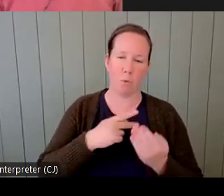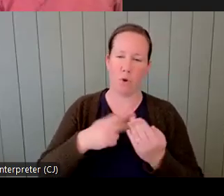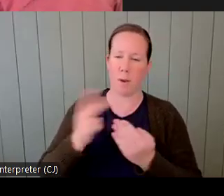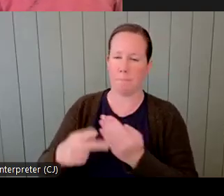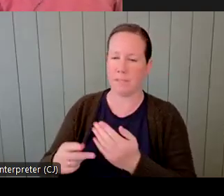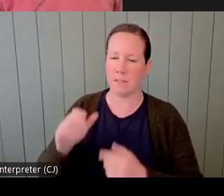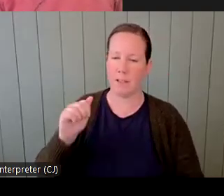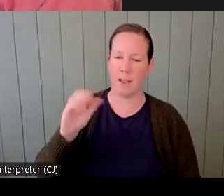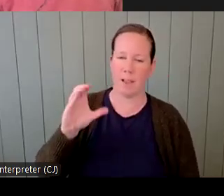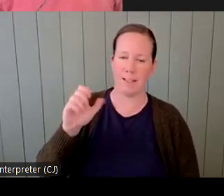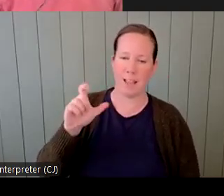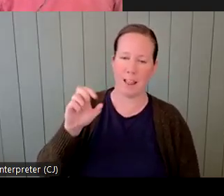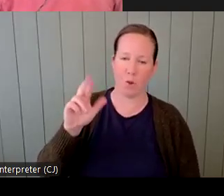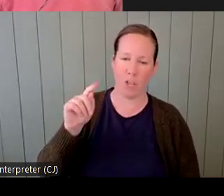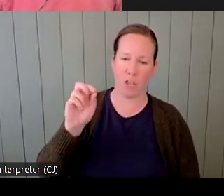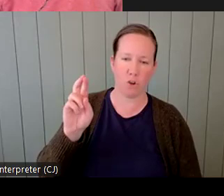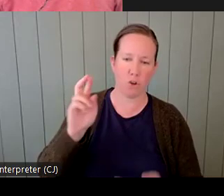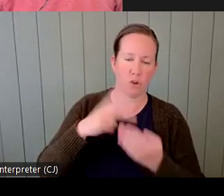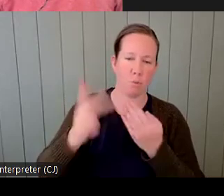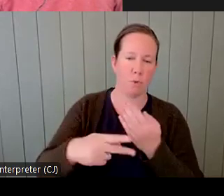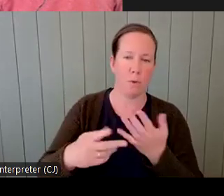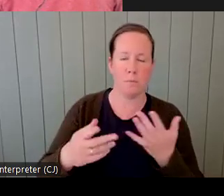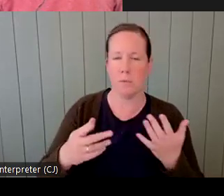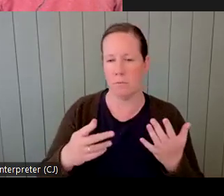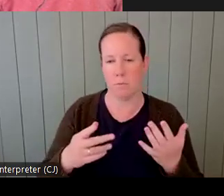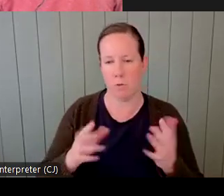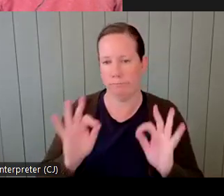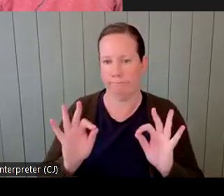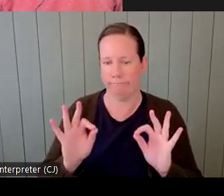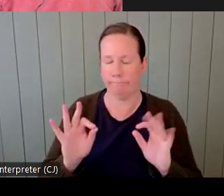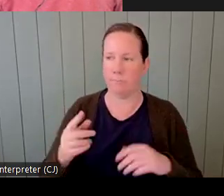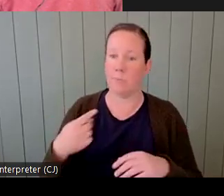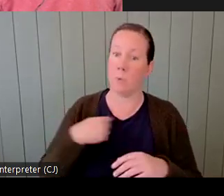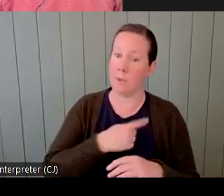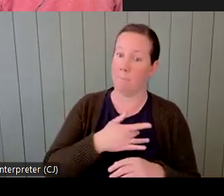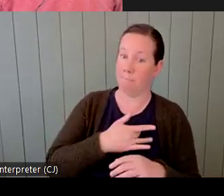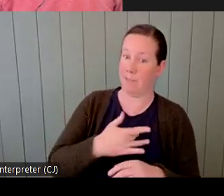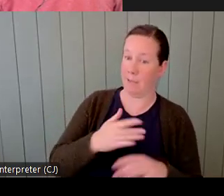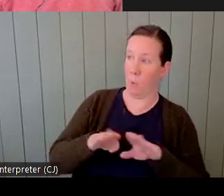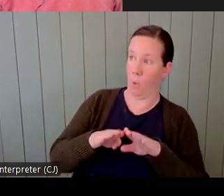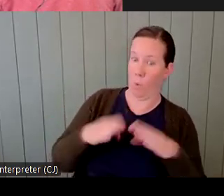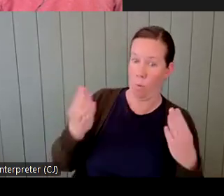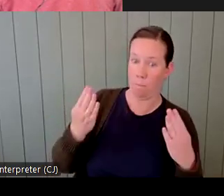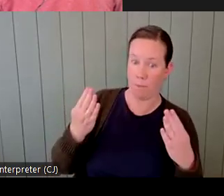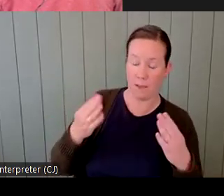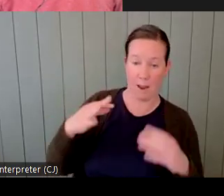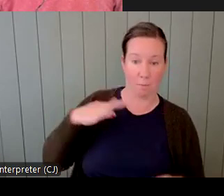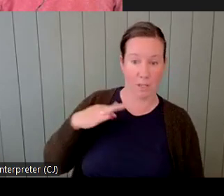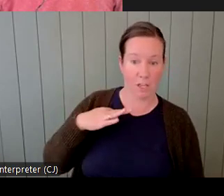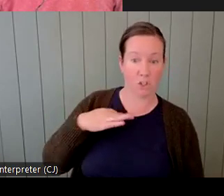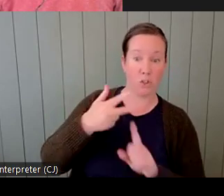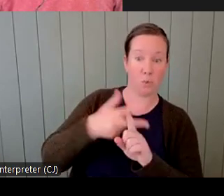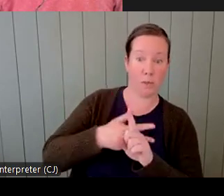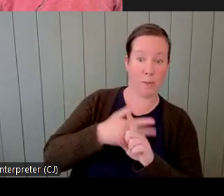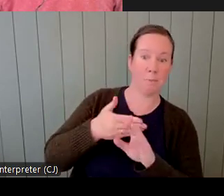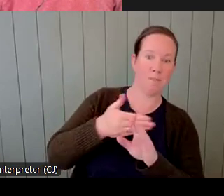explore them. So usually we launch the applications 3 months before the cohort starts. So they're open for anyone to